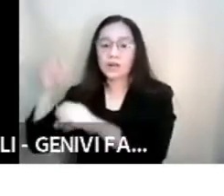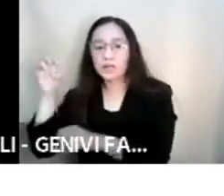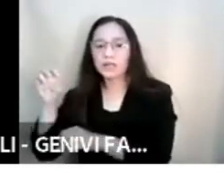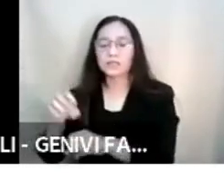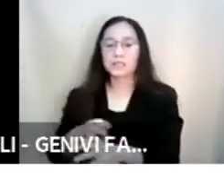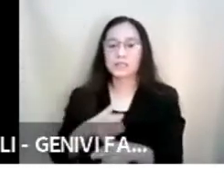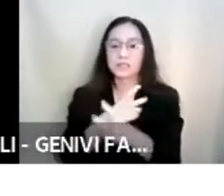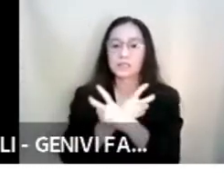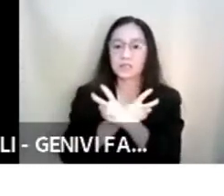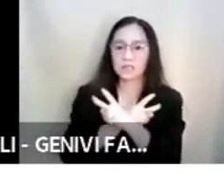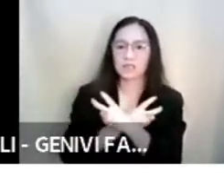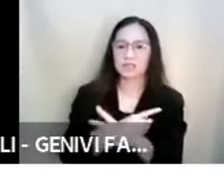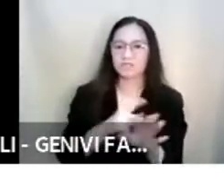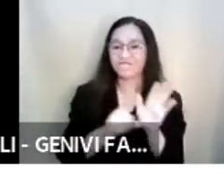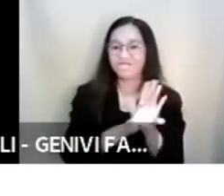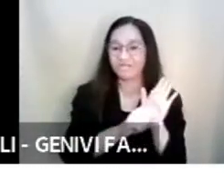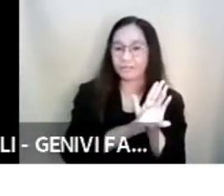poison, beware of